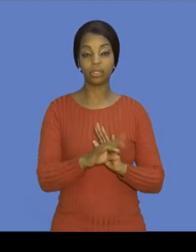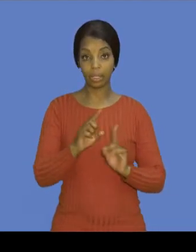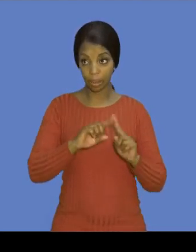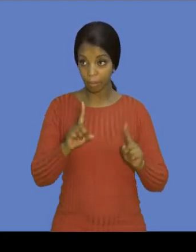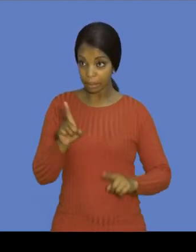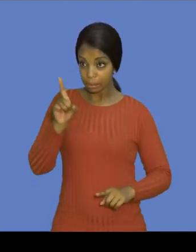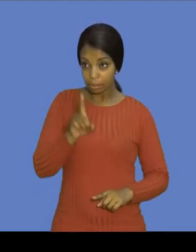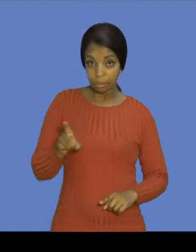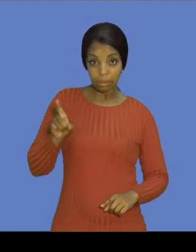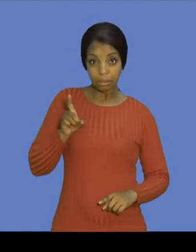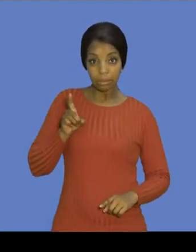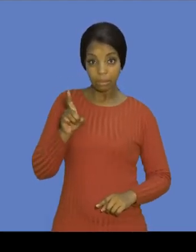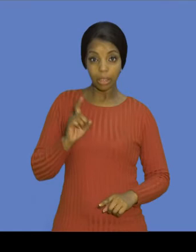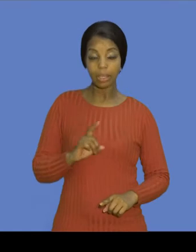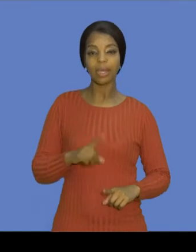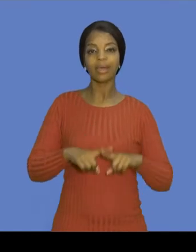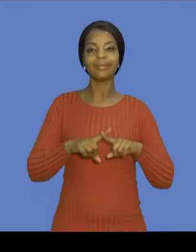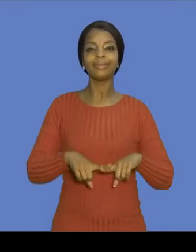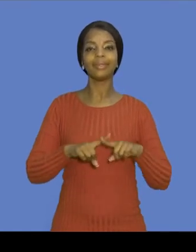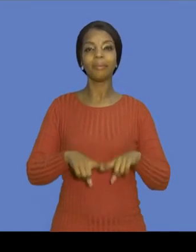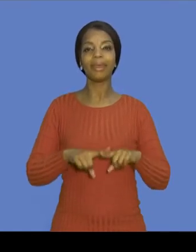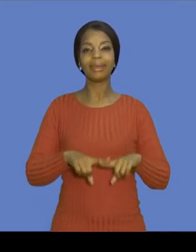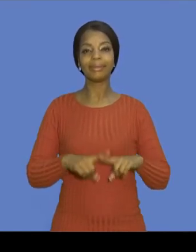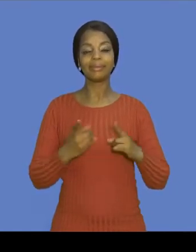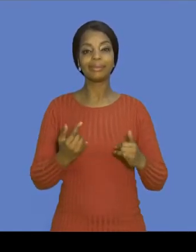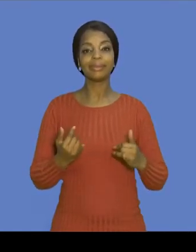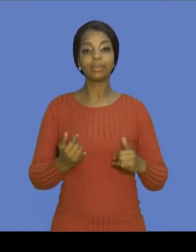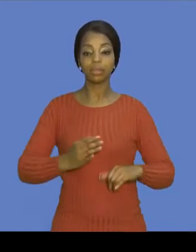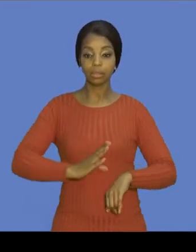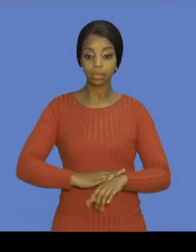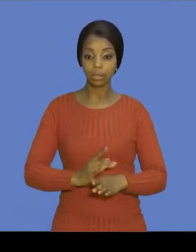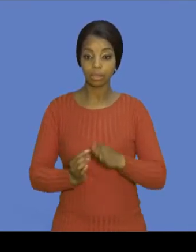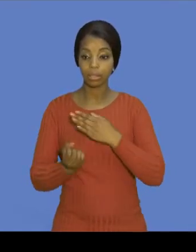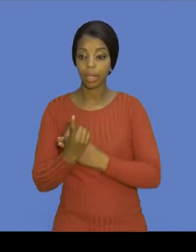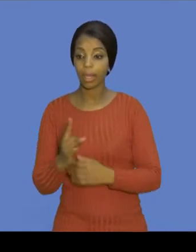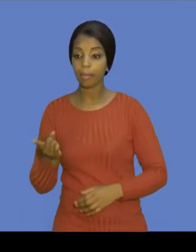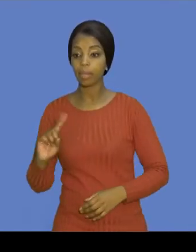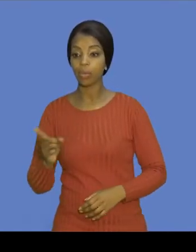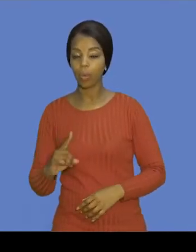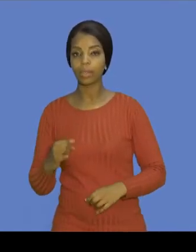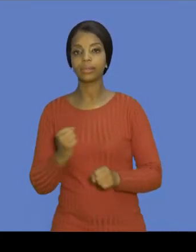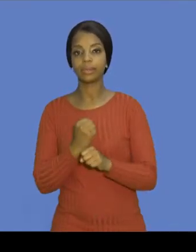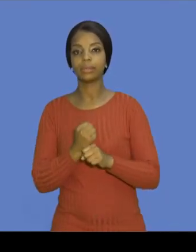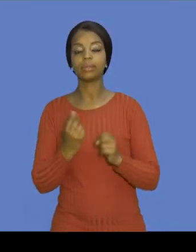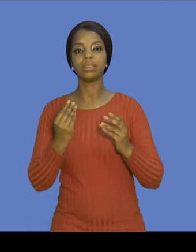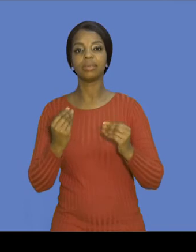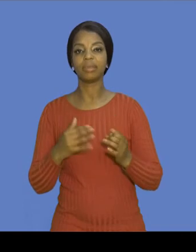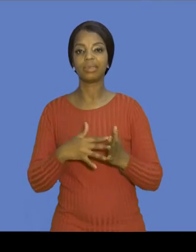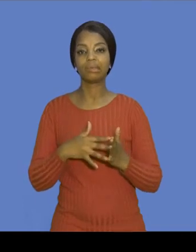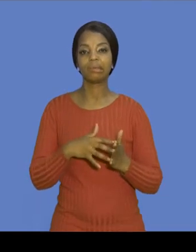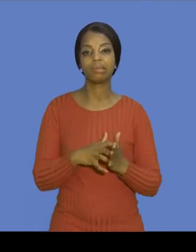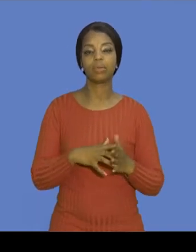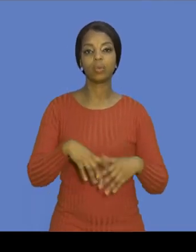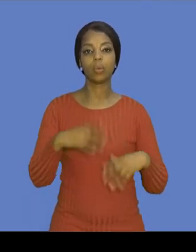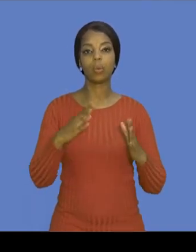this has been dependent on what is happening at that present moment. So was there maybe a virus